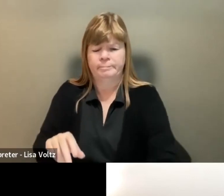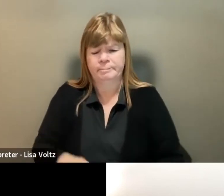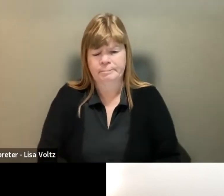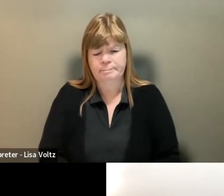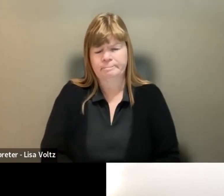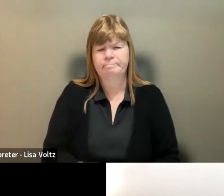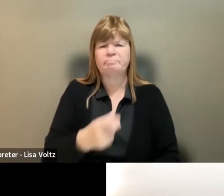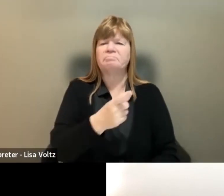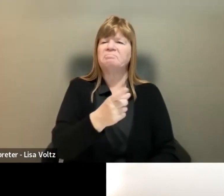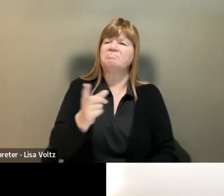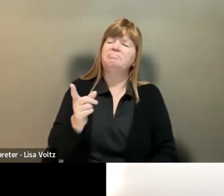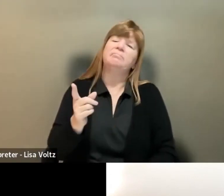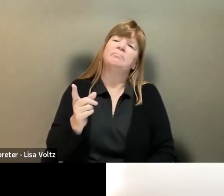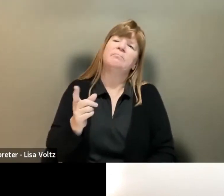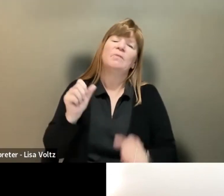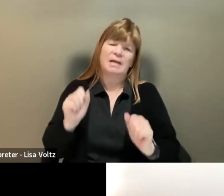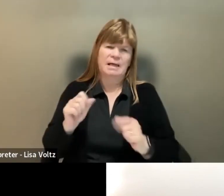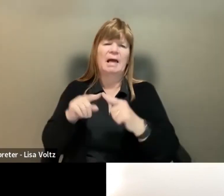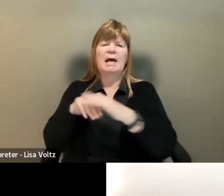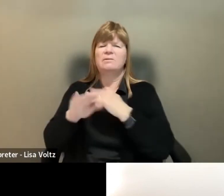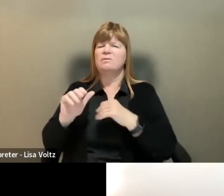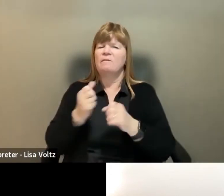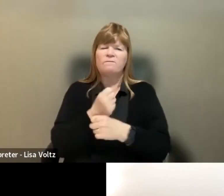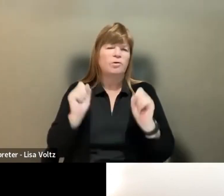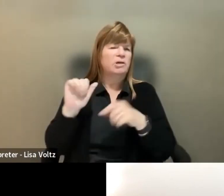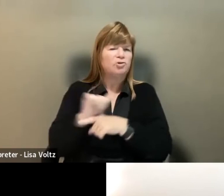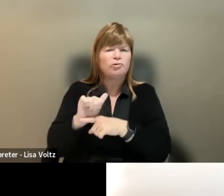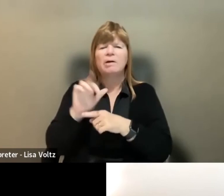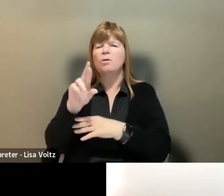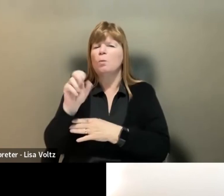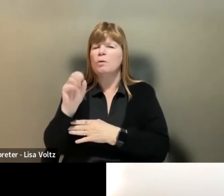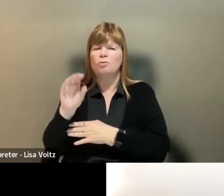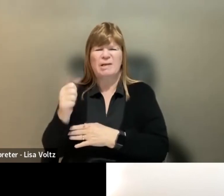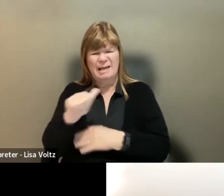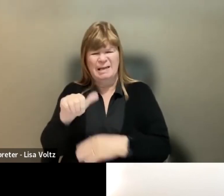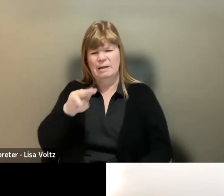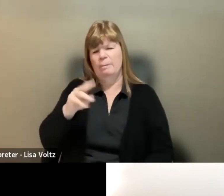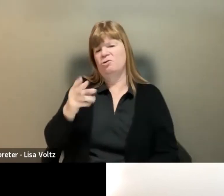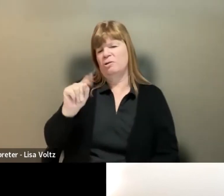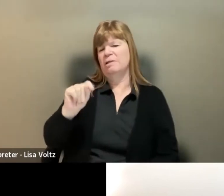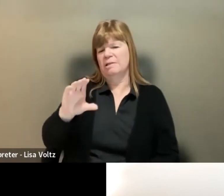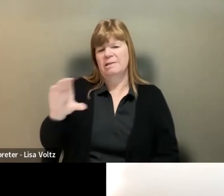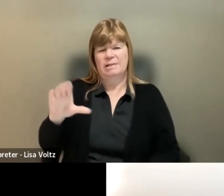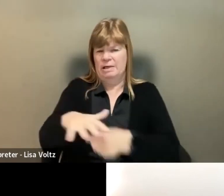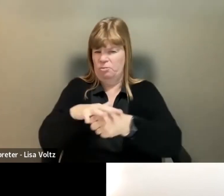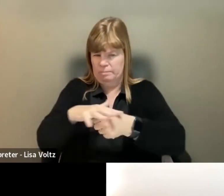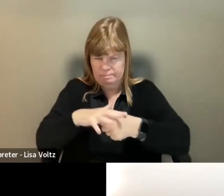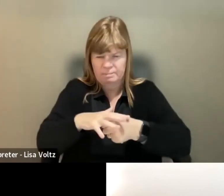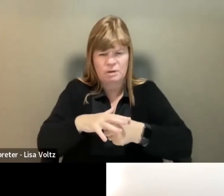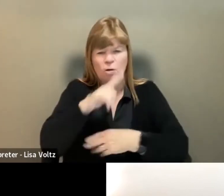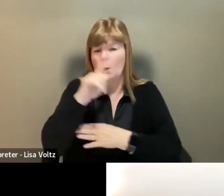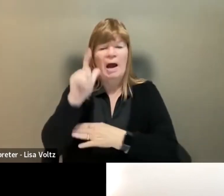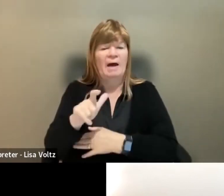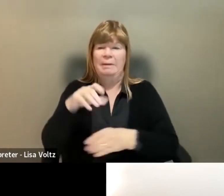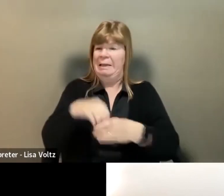can access free training and resources from any of the MHTTC regions. You don't have to be